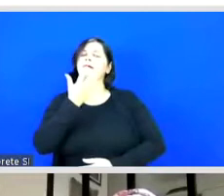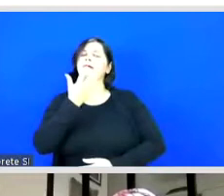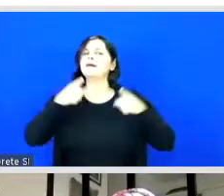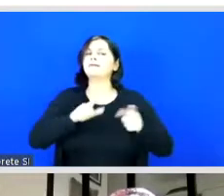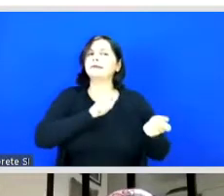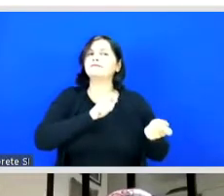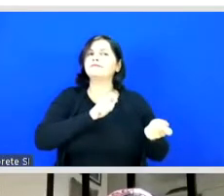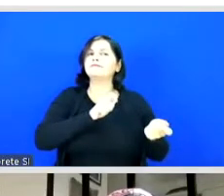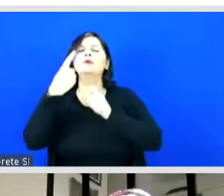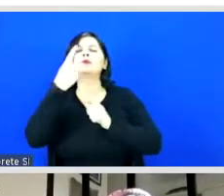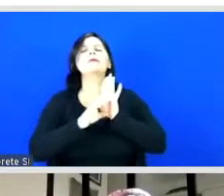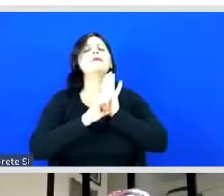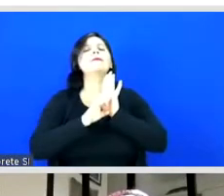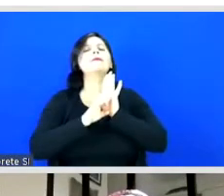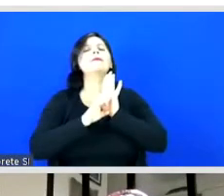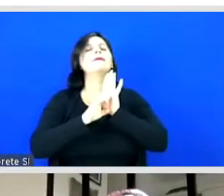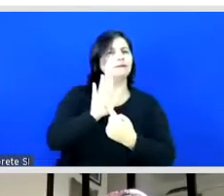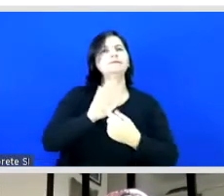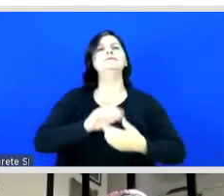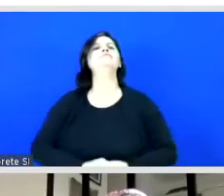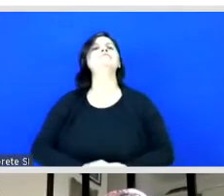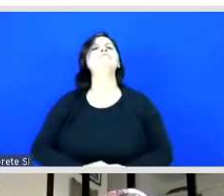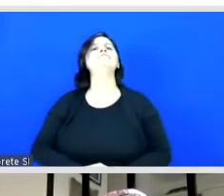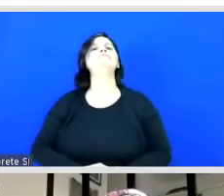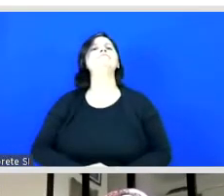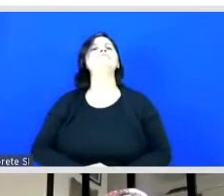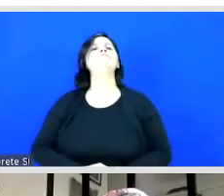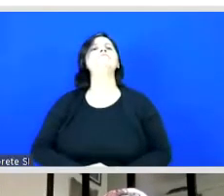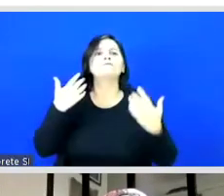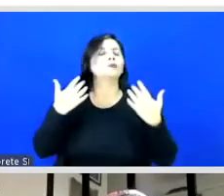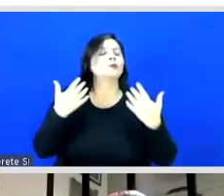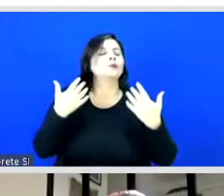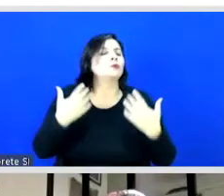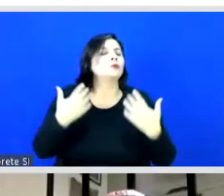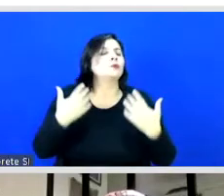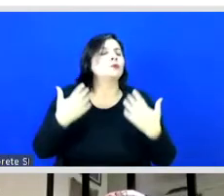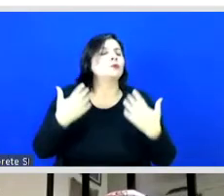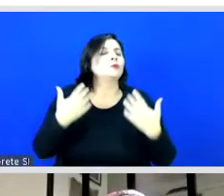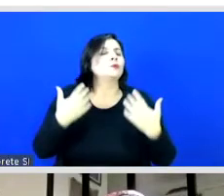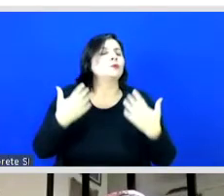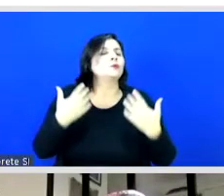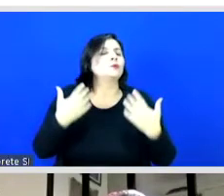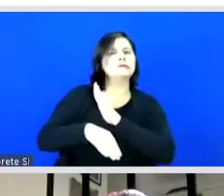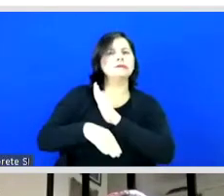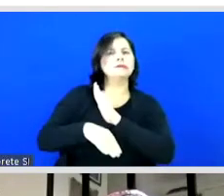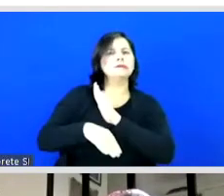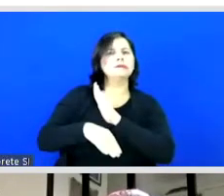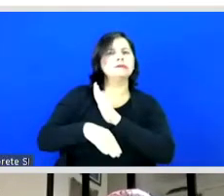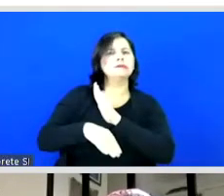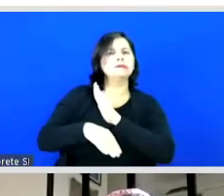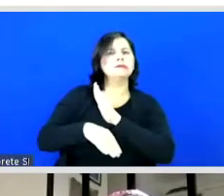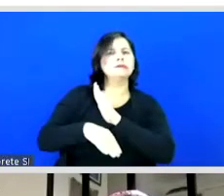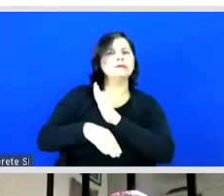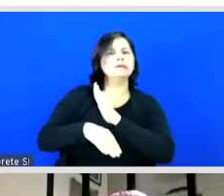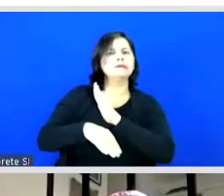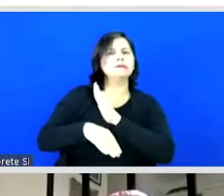the floods. Every place is flood, and that flood our food, flood our crops, and people's becoming homeless.